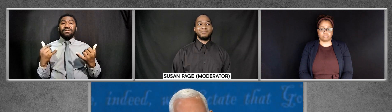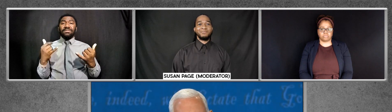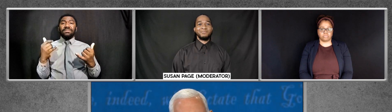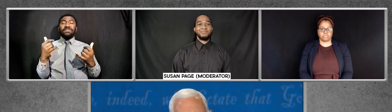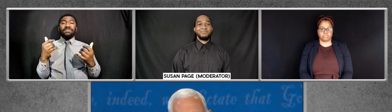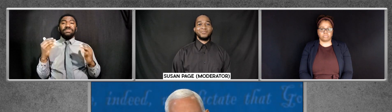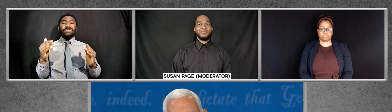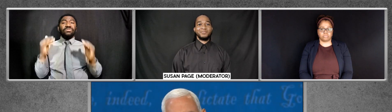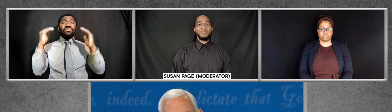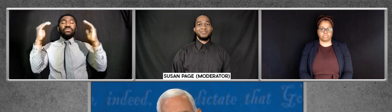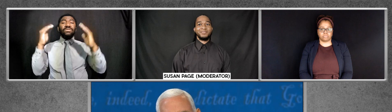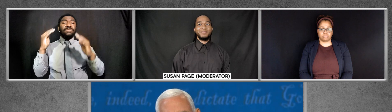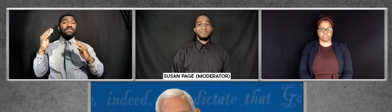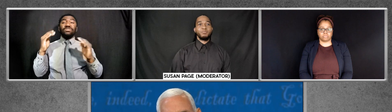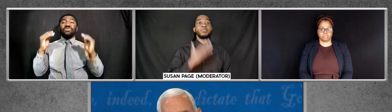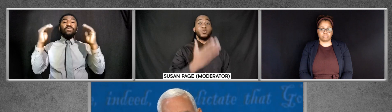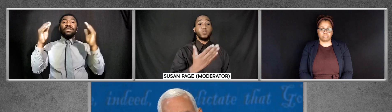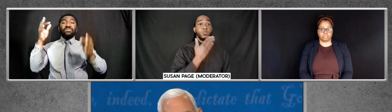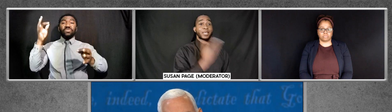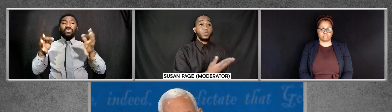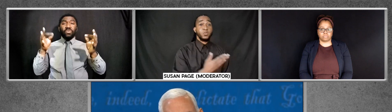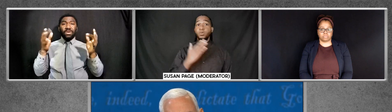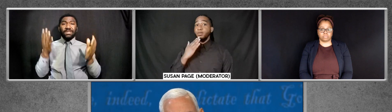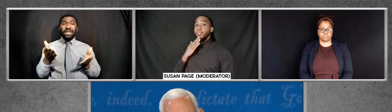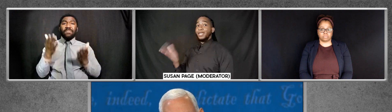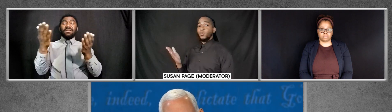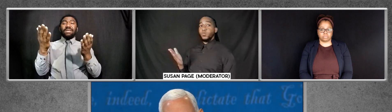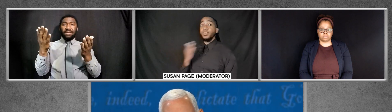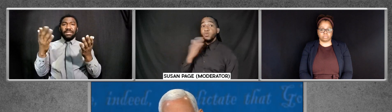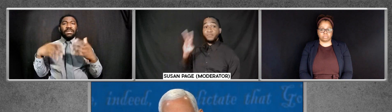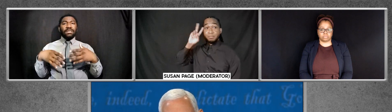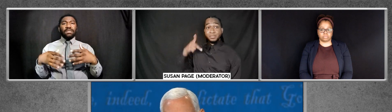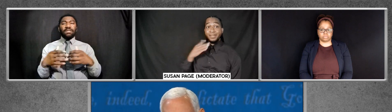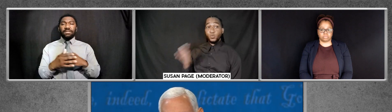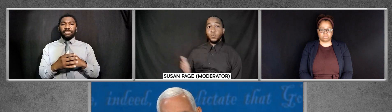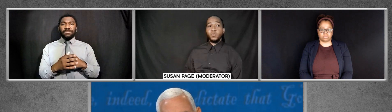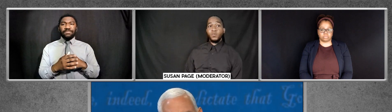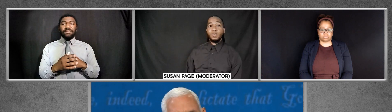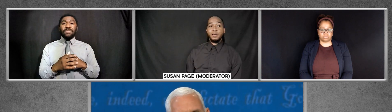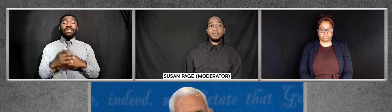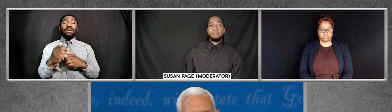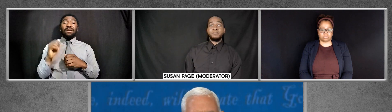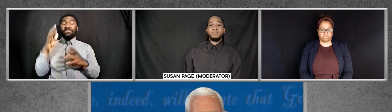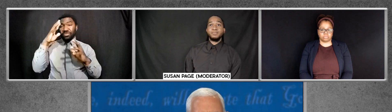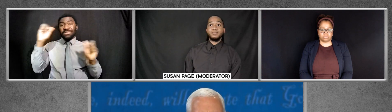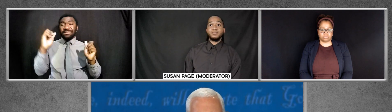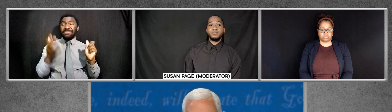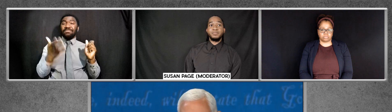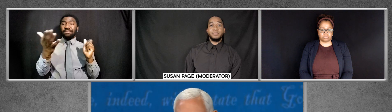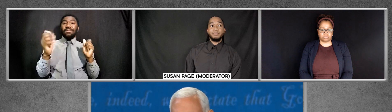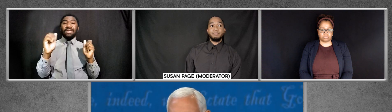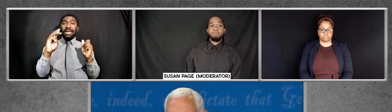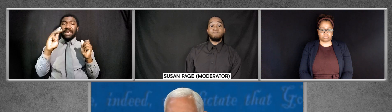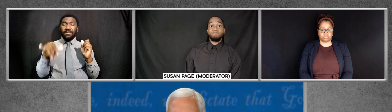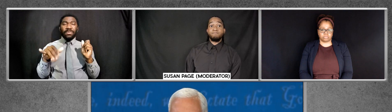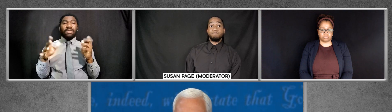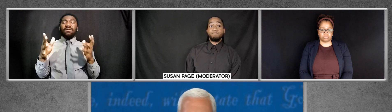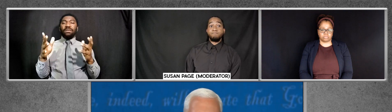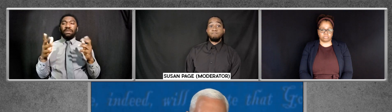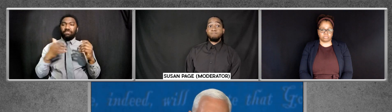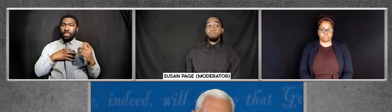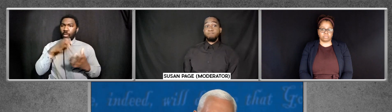Barrett. Thank you, Vice President At Pence. that, if I may say, that Rose Garden event, there's been a great deal of speculation about it. My wife Karen and I